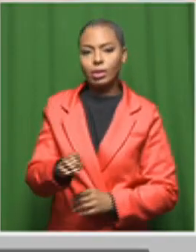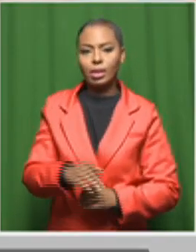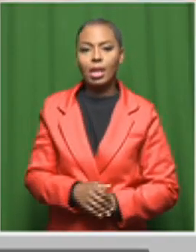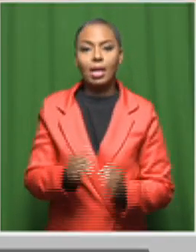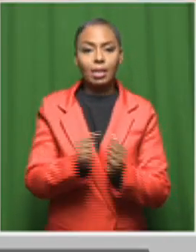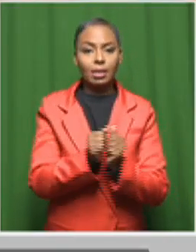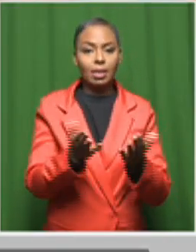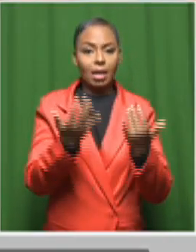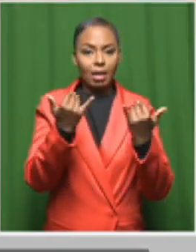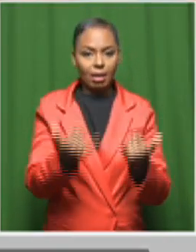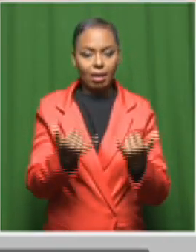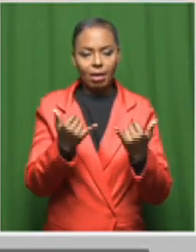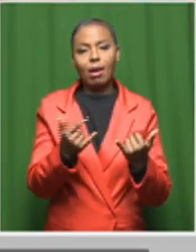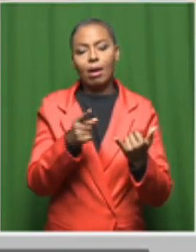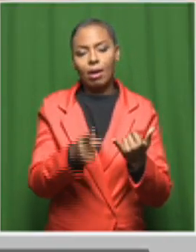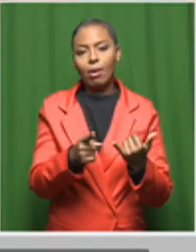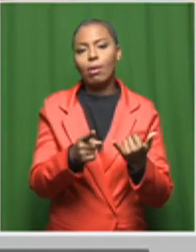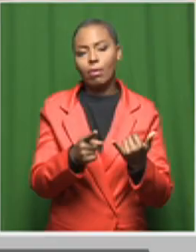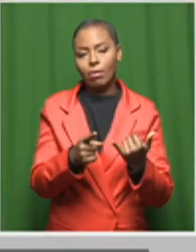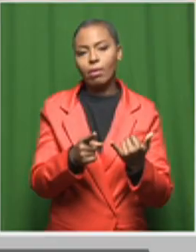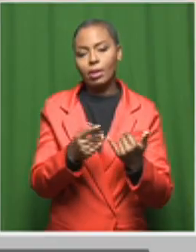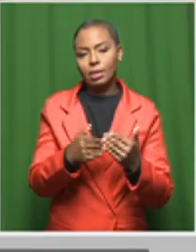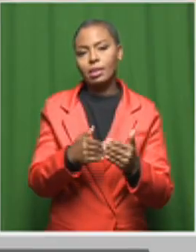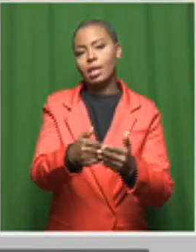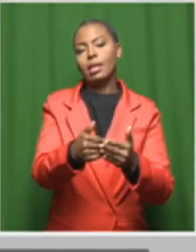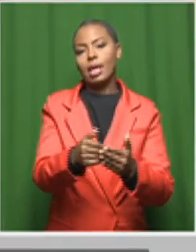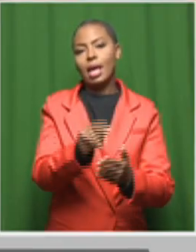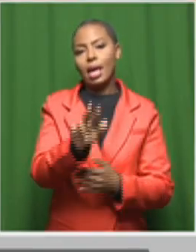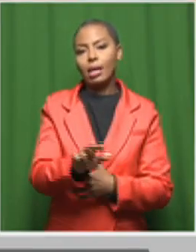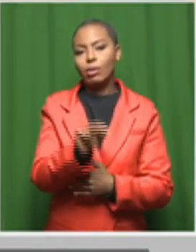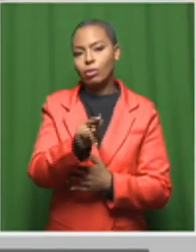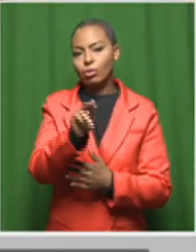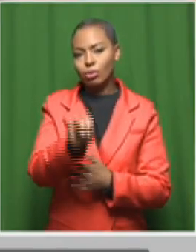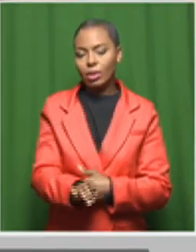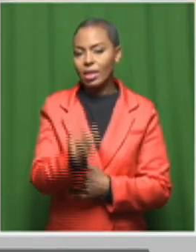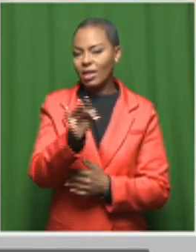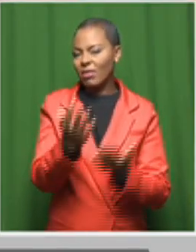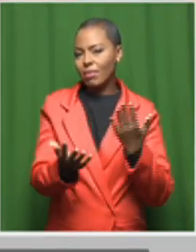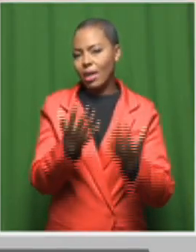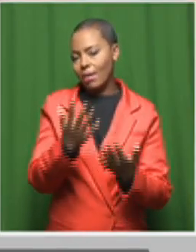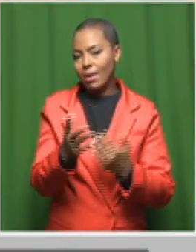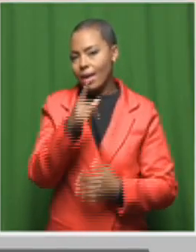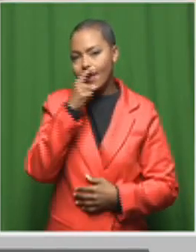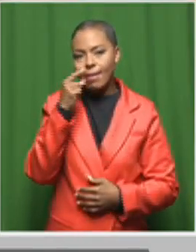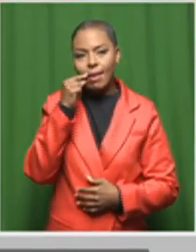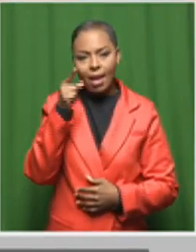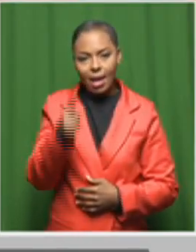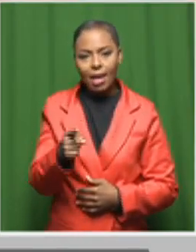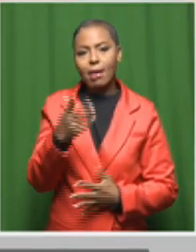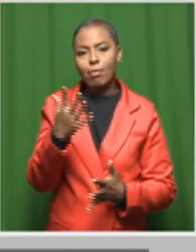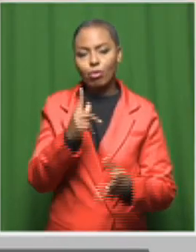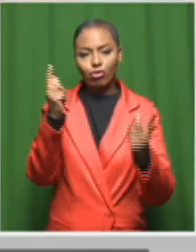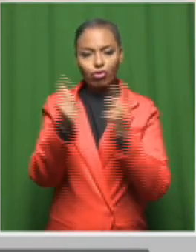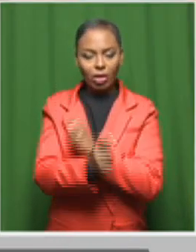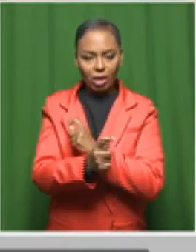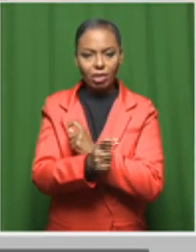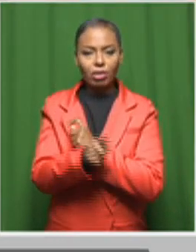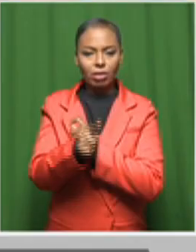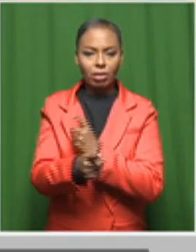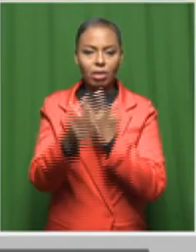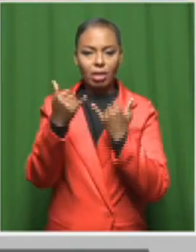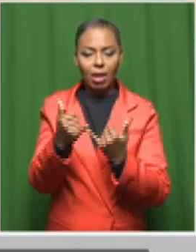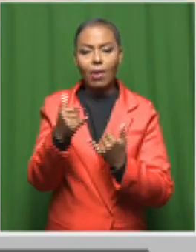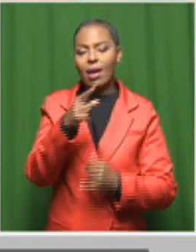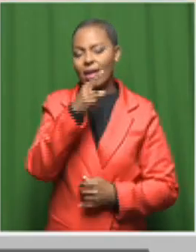and only if you were in a French club could you play. And then the stadium was named after the French aviator Roland Garros, and now we know it as